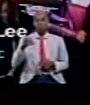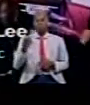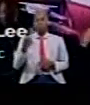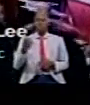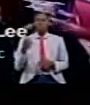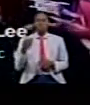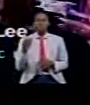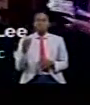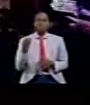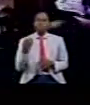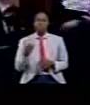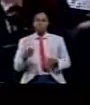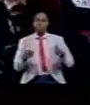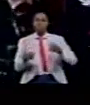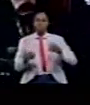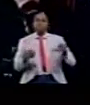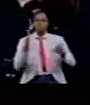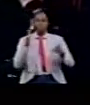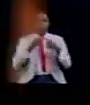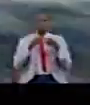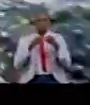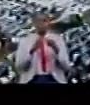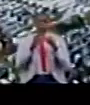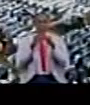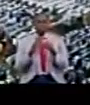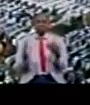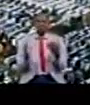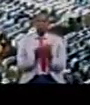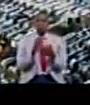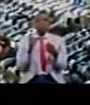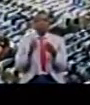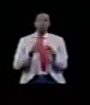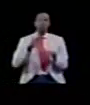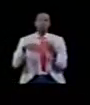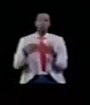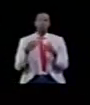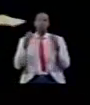name. Precious name, we have prayed. Amen.